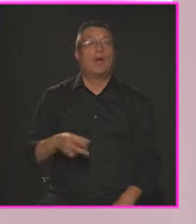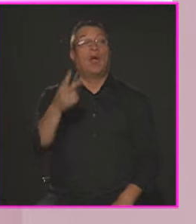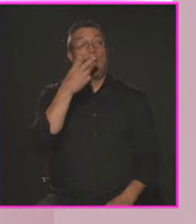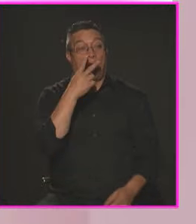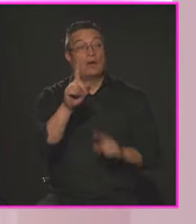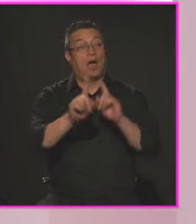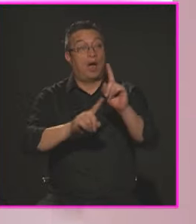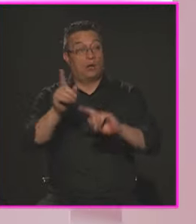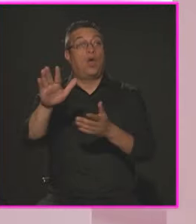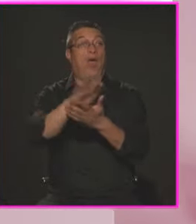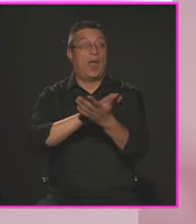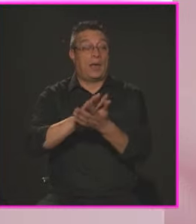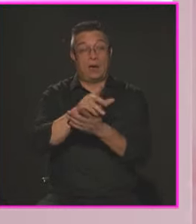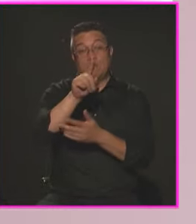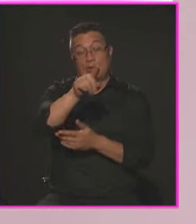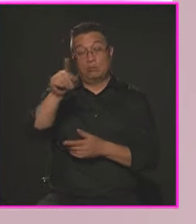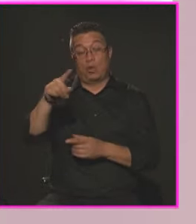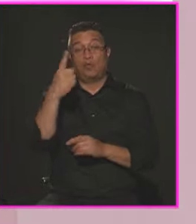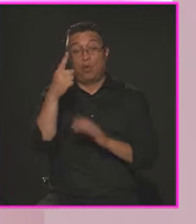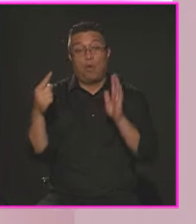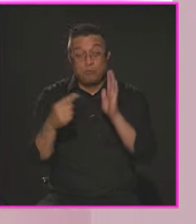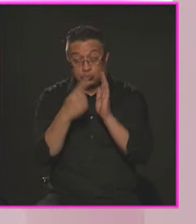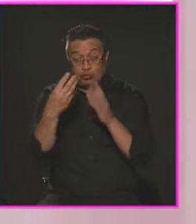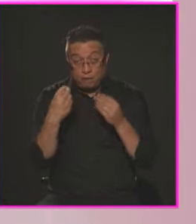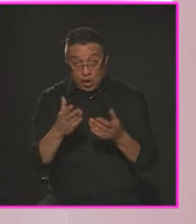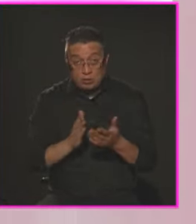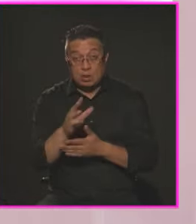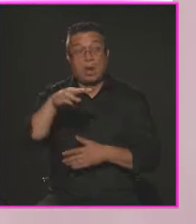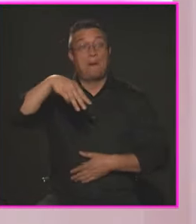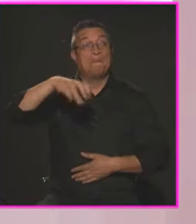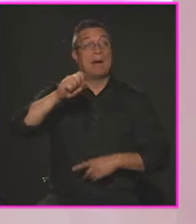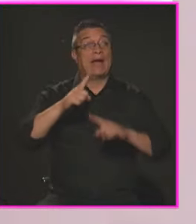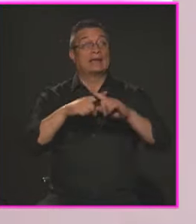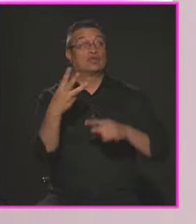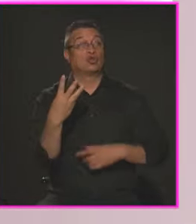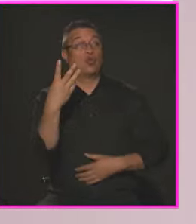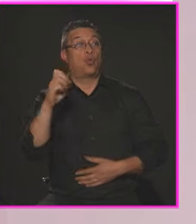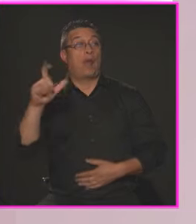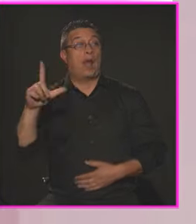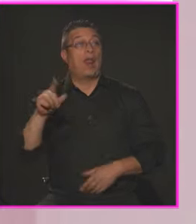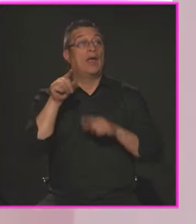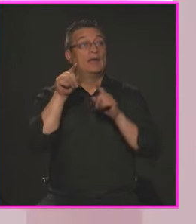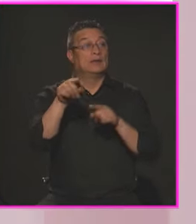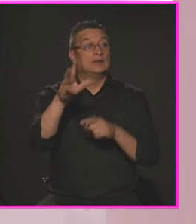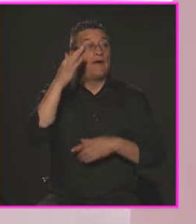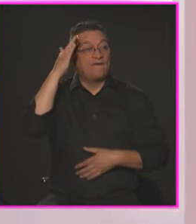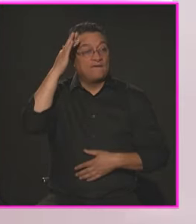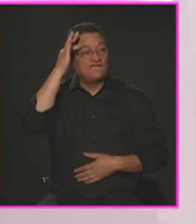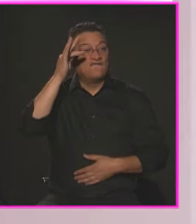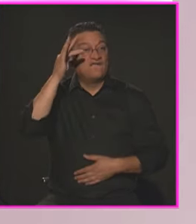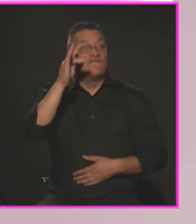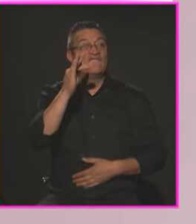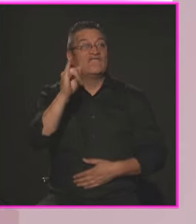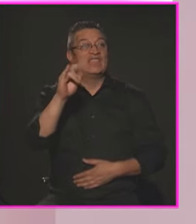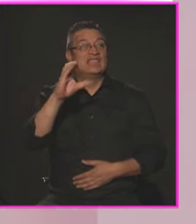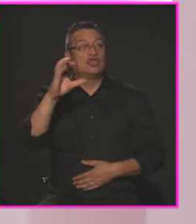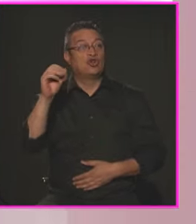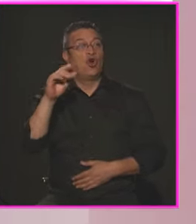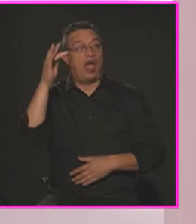a good point to start is Maxwell's work. Maxwell was the first great theoretical physicist who united